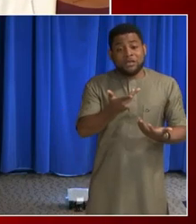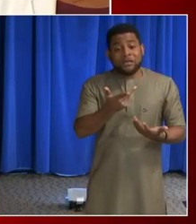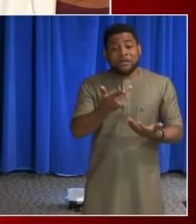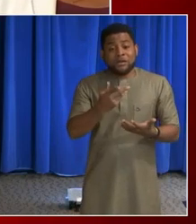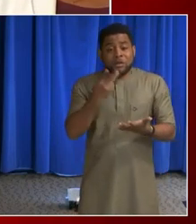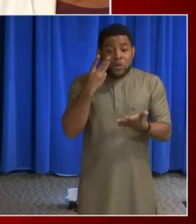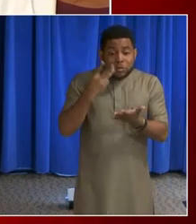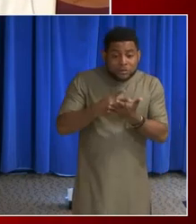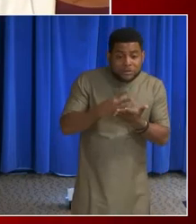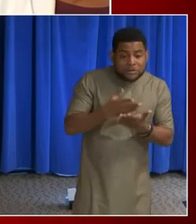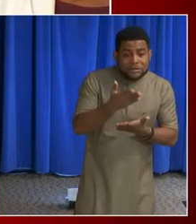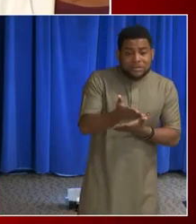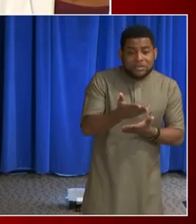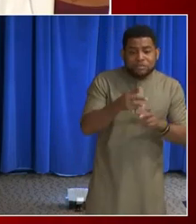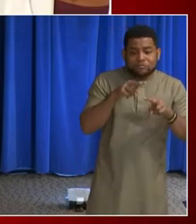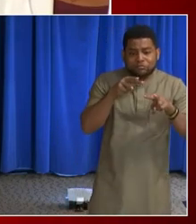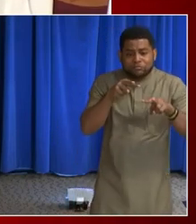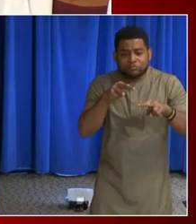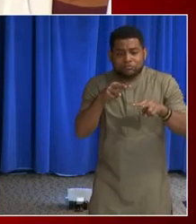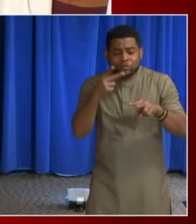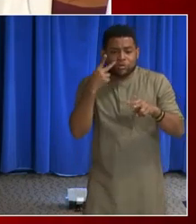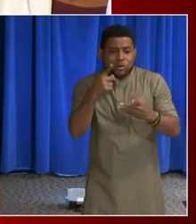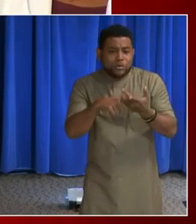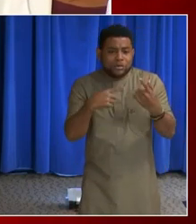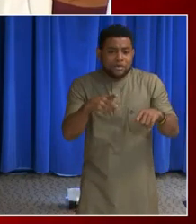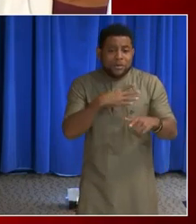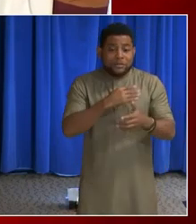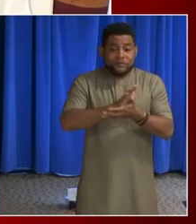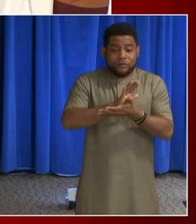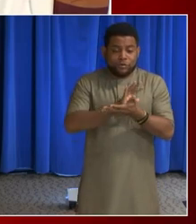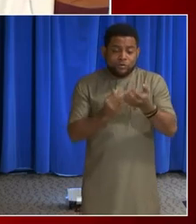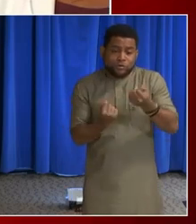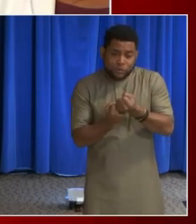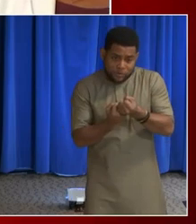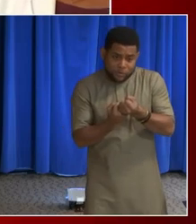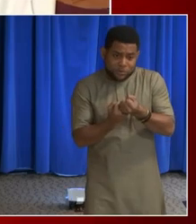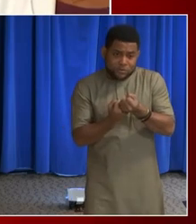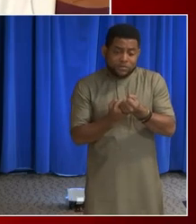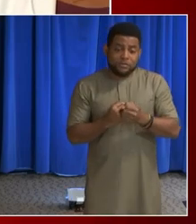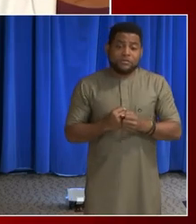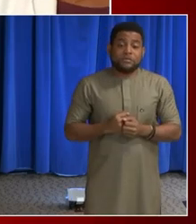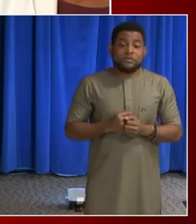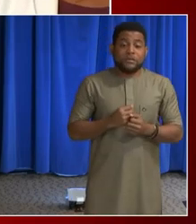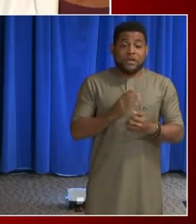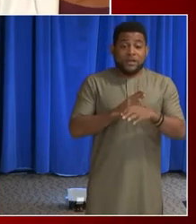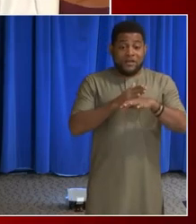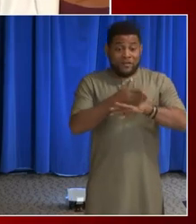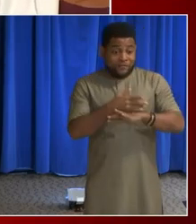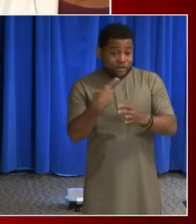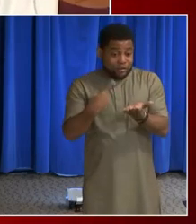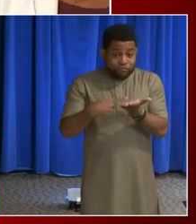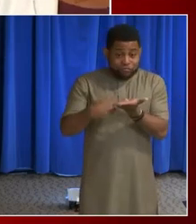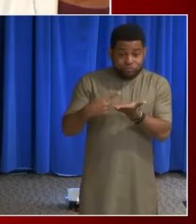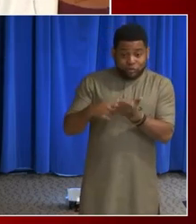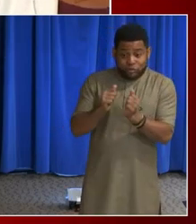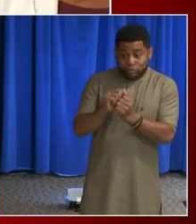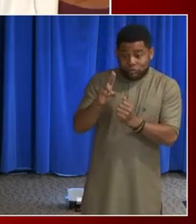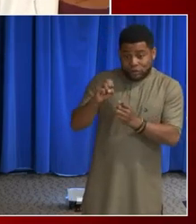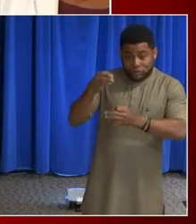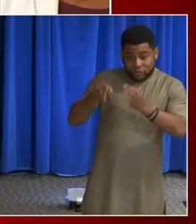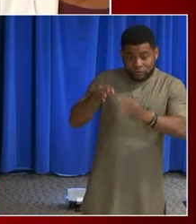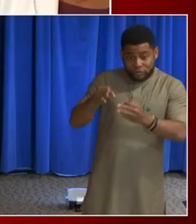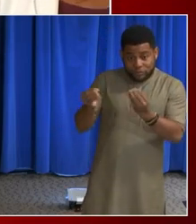There was video to help support it. And we, after consultation with the U.S. Attorney's Office, again, having that conversation with